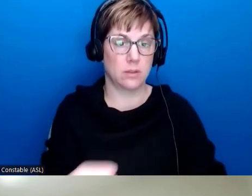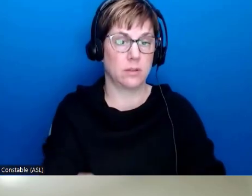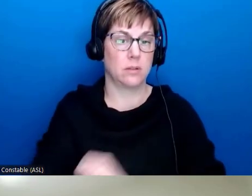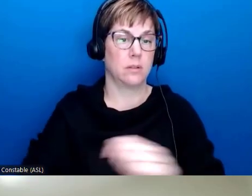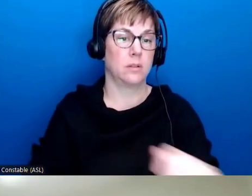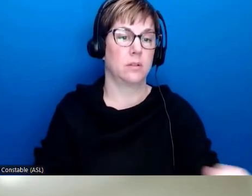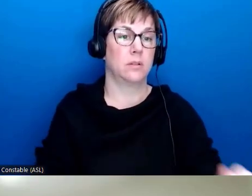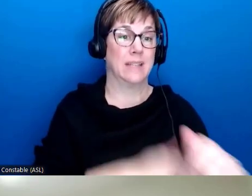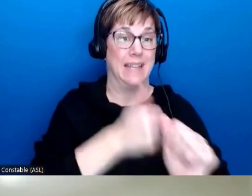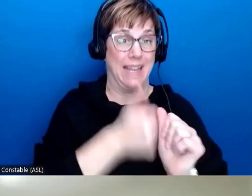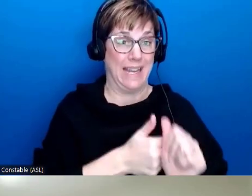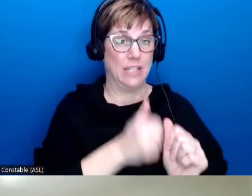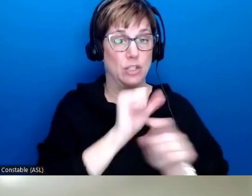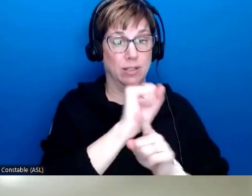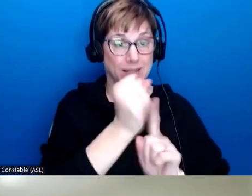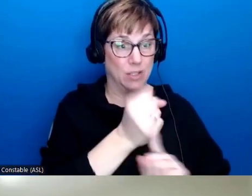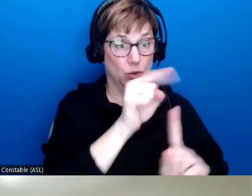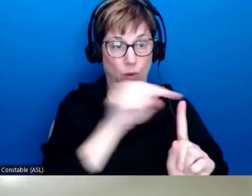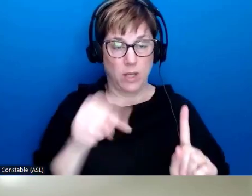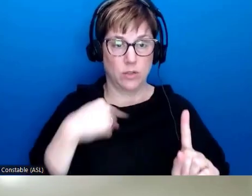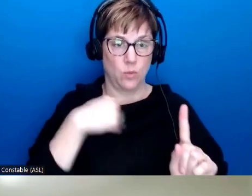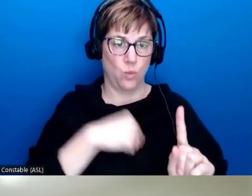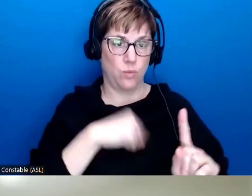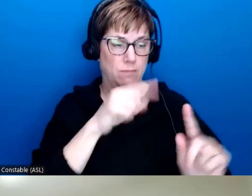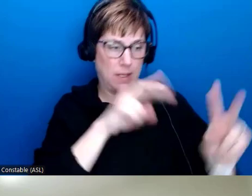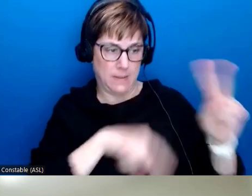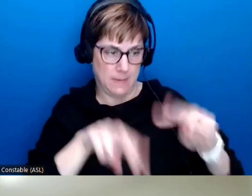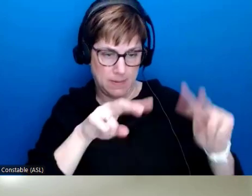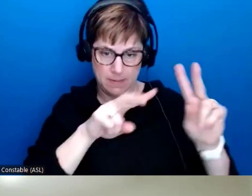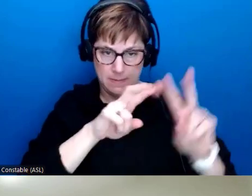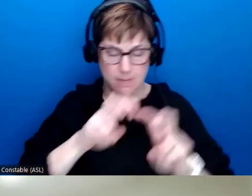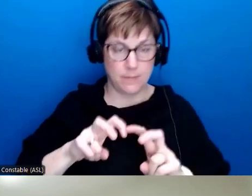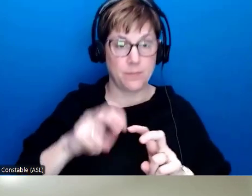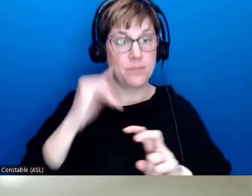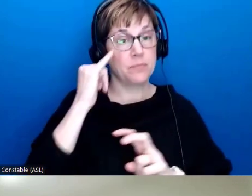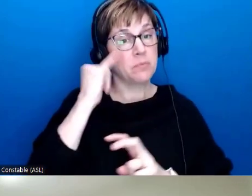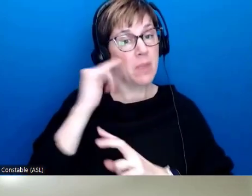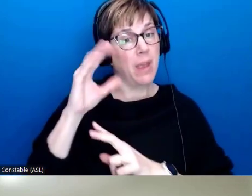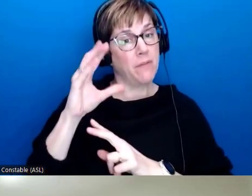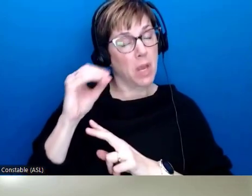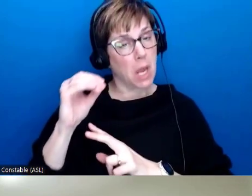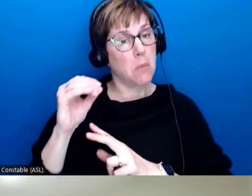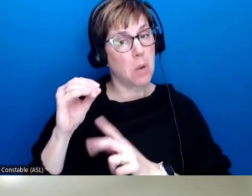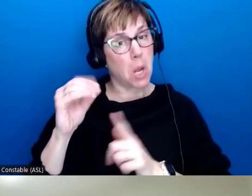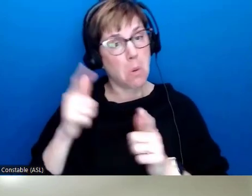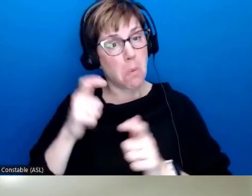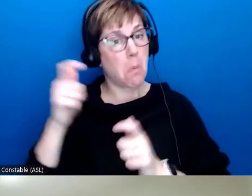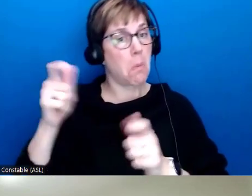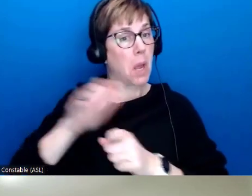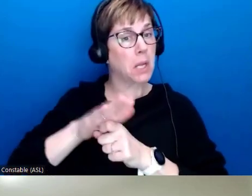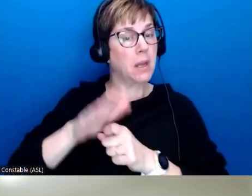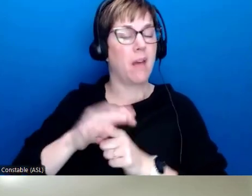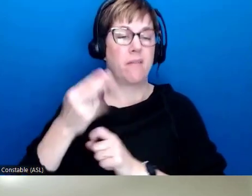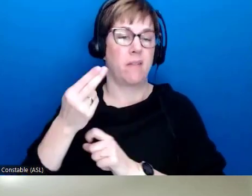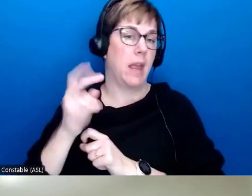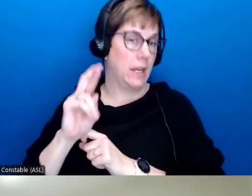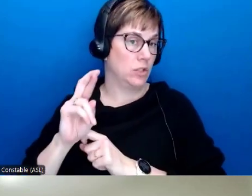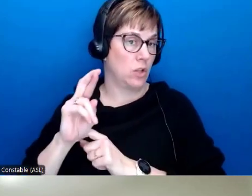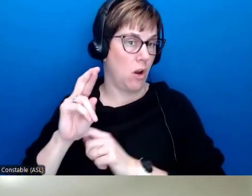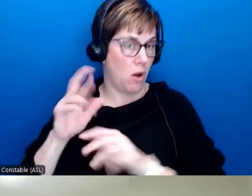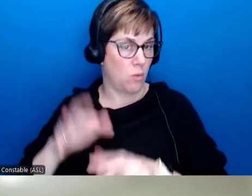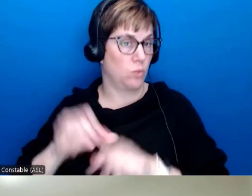assessed by case by case. Typically, if your company is big enough, it's going to be handled by human resources